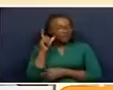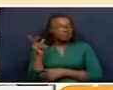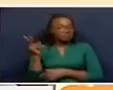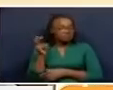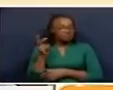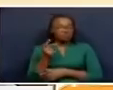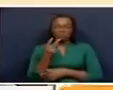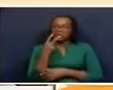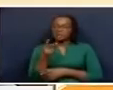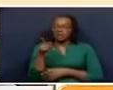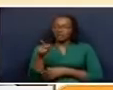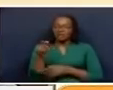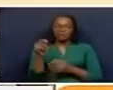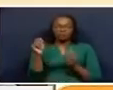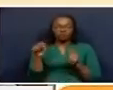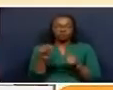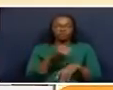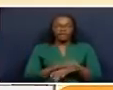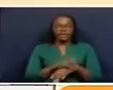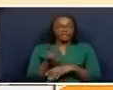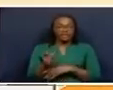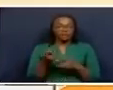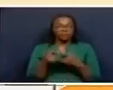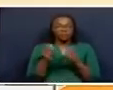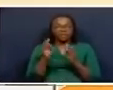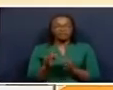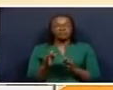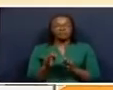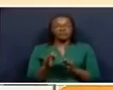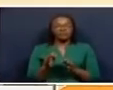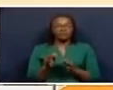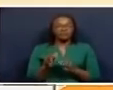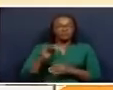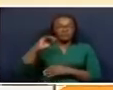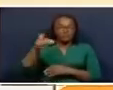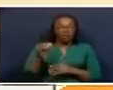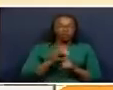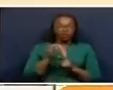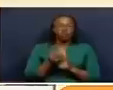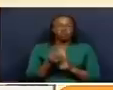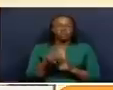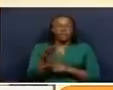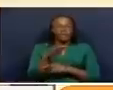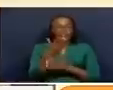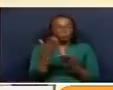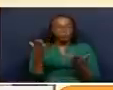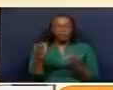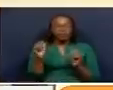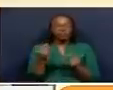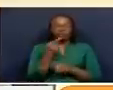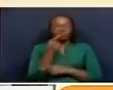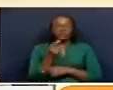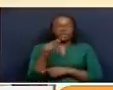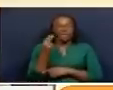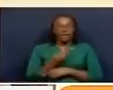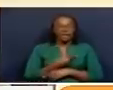position, they can get away with it. But if they were in a town hall setting, they would be asked, you are telling us, and this is